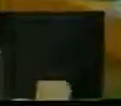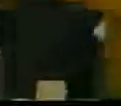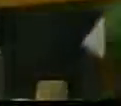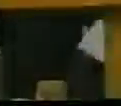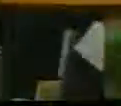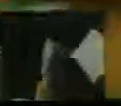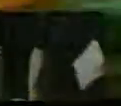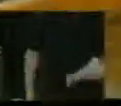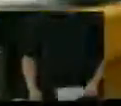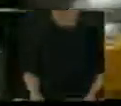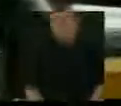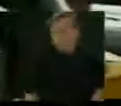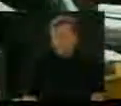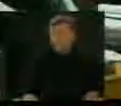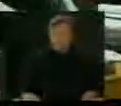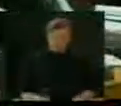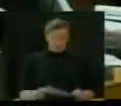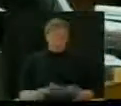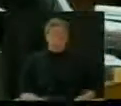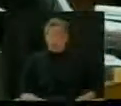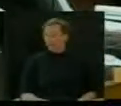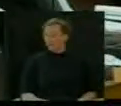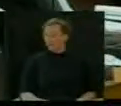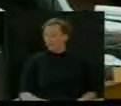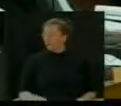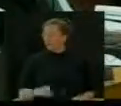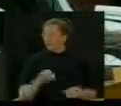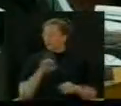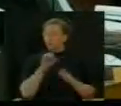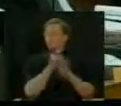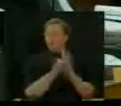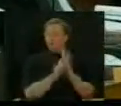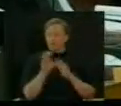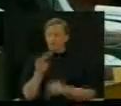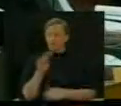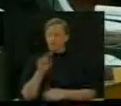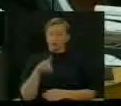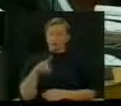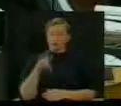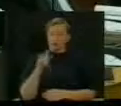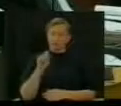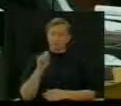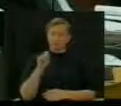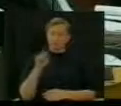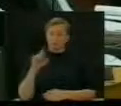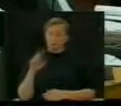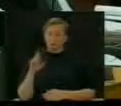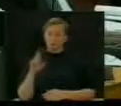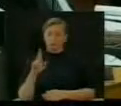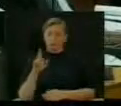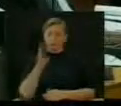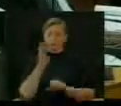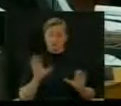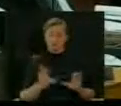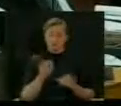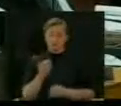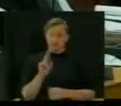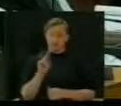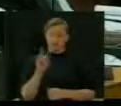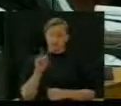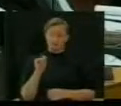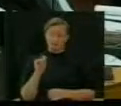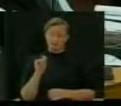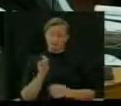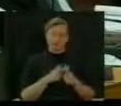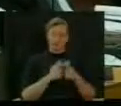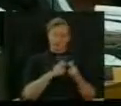Okay, Commissioner Kate. Thank you, Mr. Chairman. As I understand the way things work, back to Commissioner Hammond's question, the state